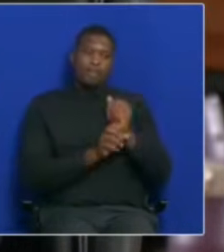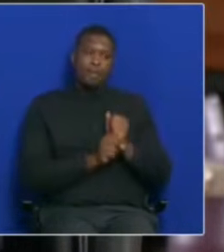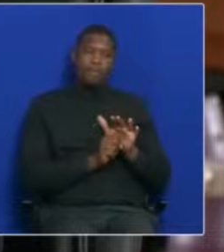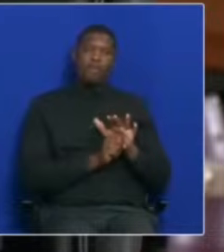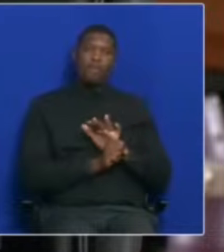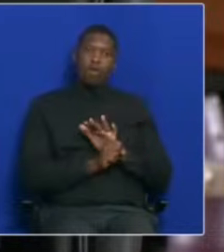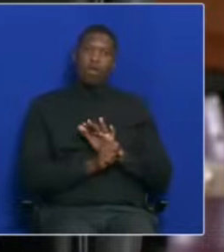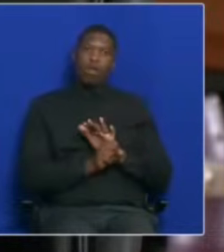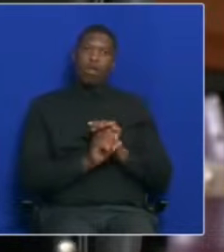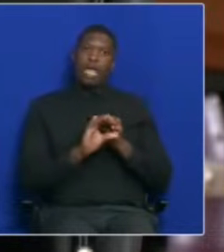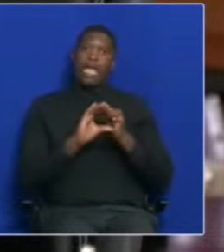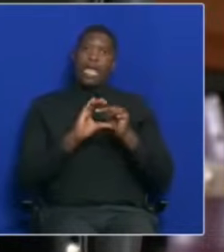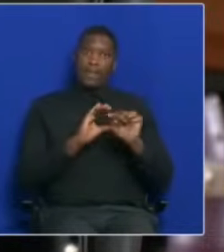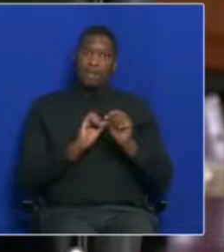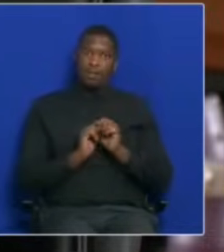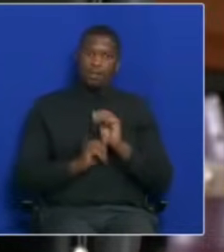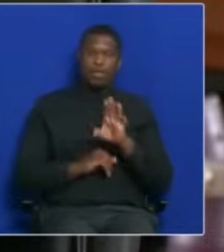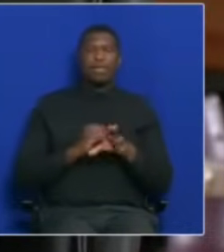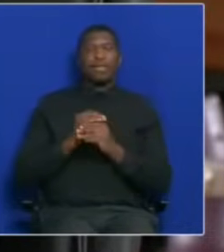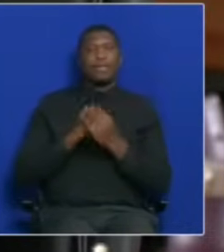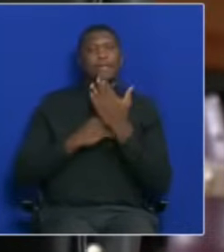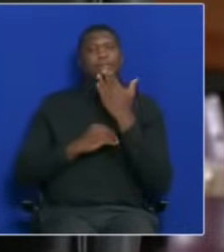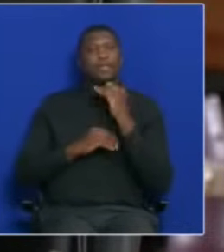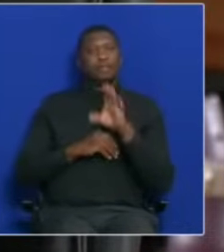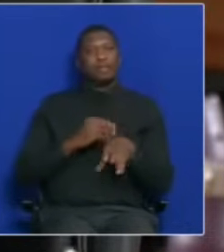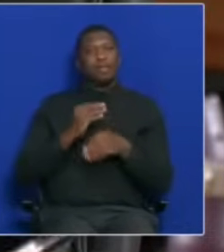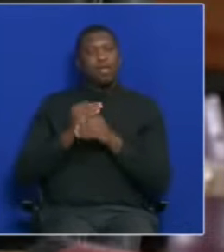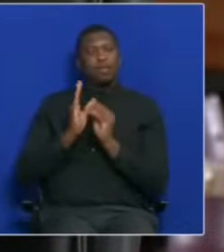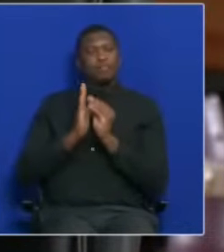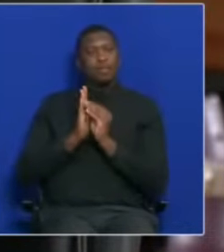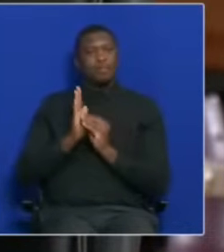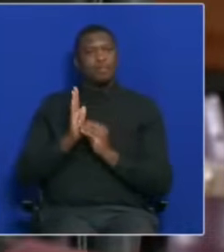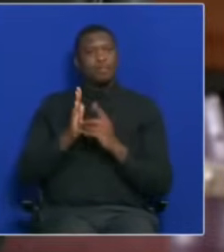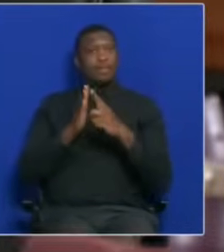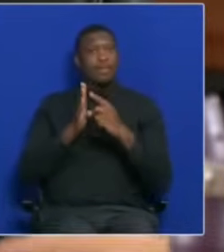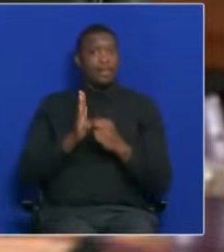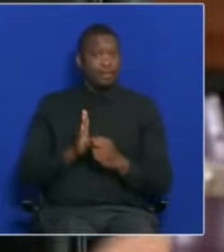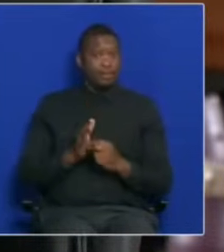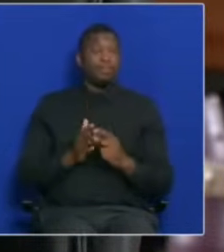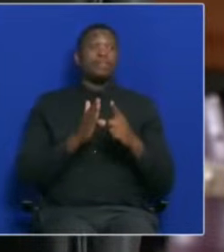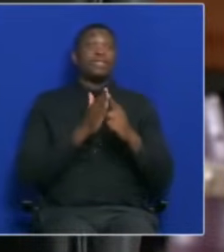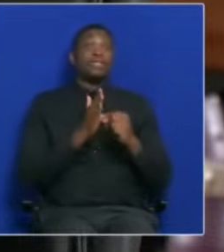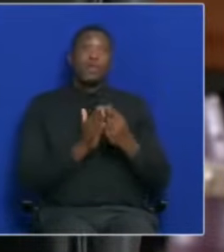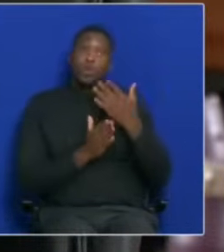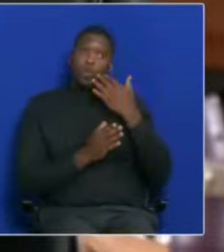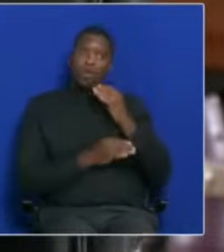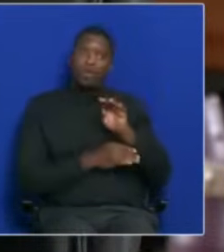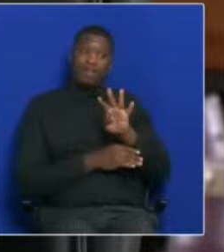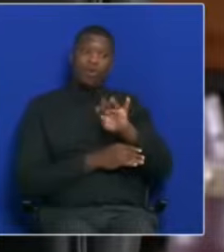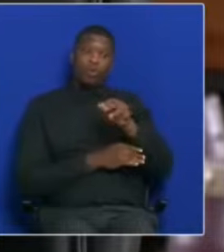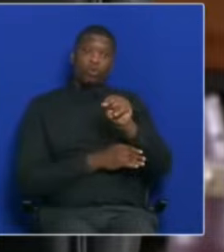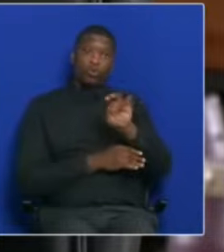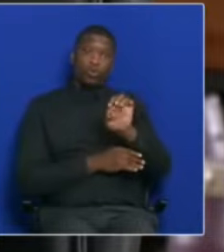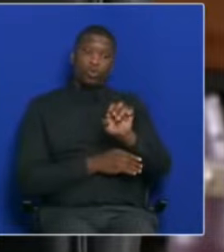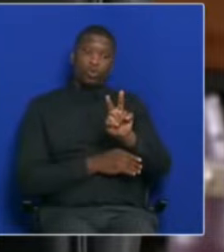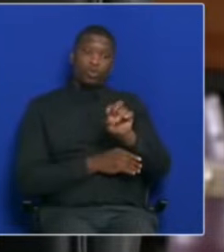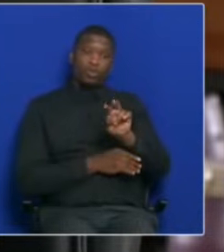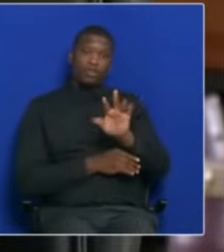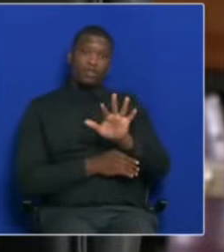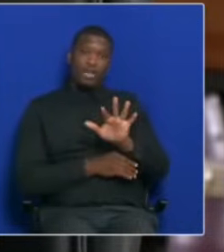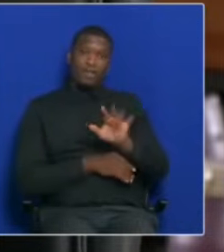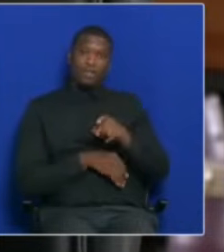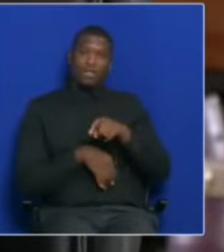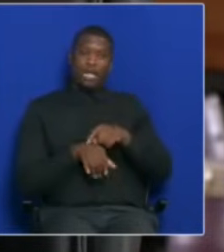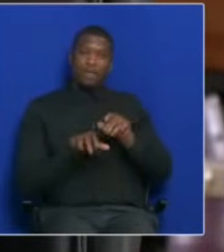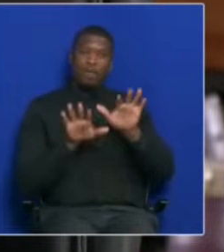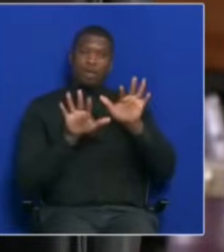also put the date on record. Yes, this is on the 4th of June 2025 at 9:24 a.m. Advocate